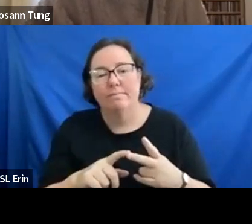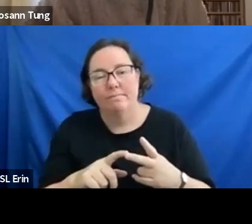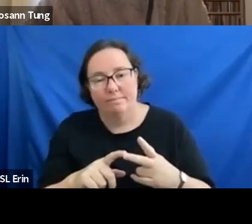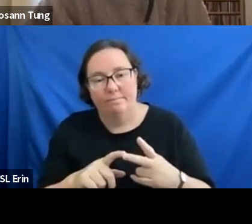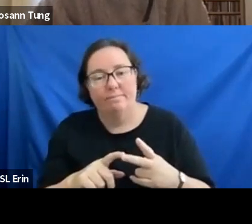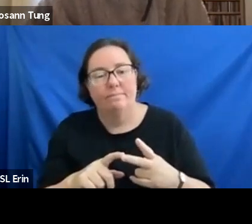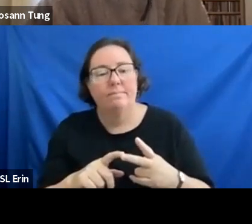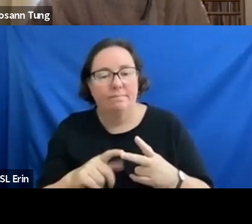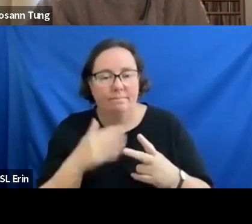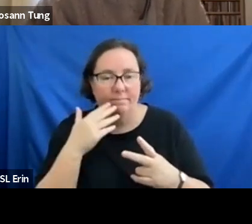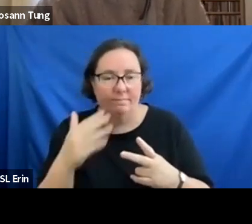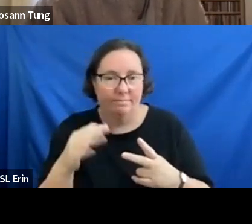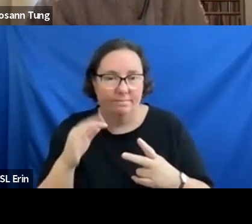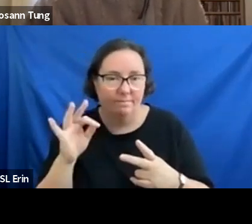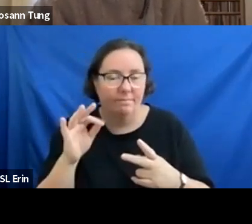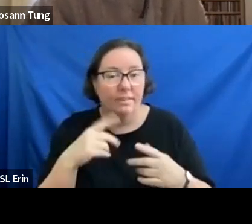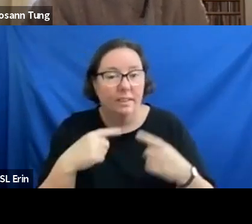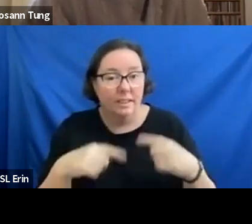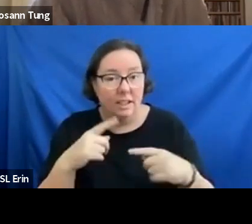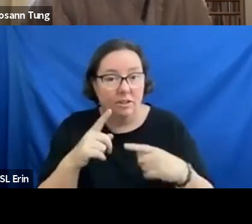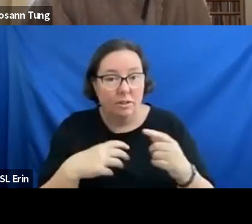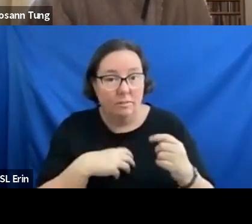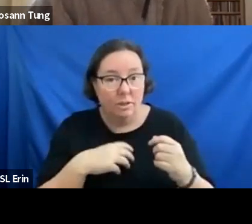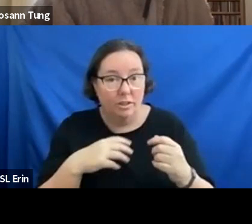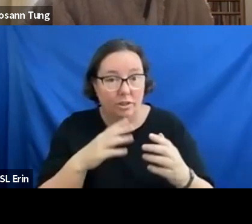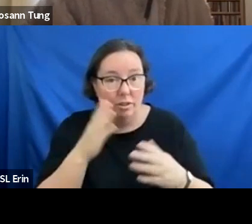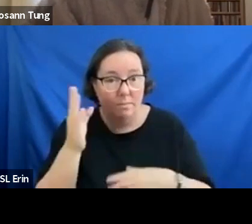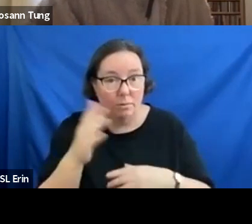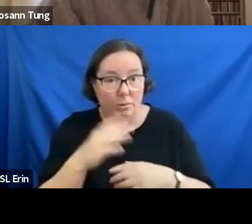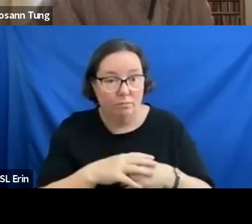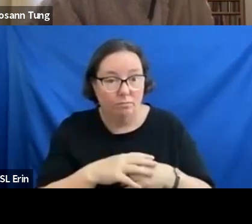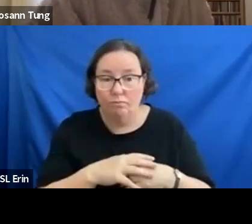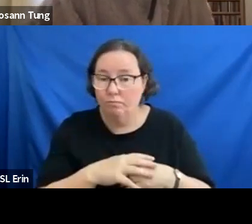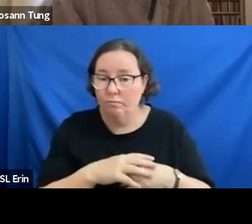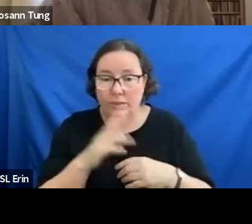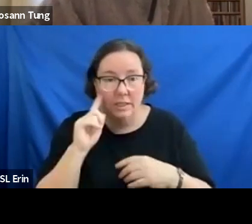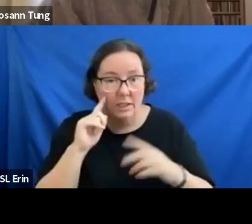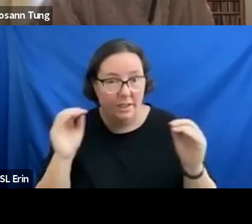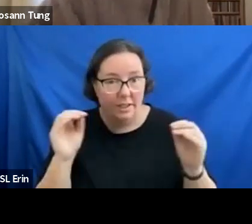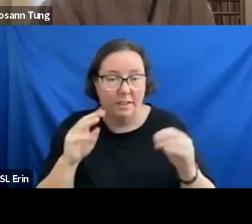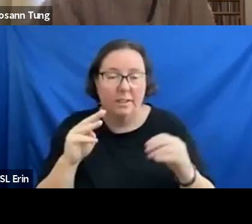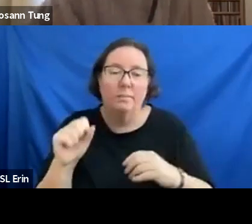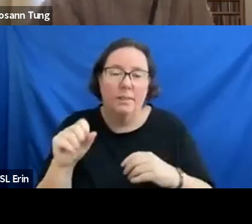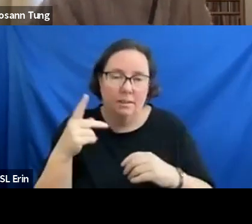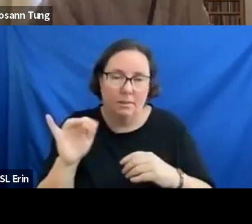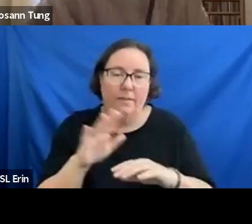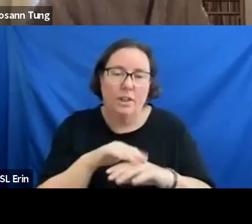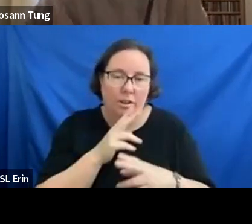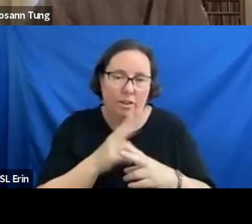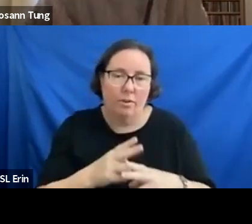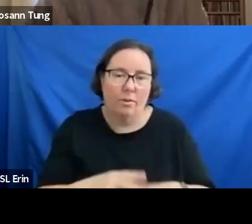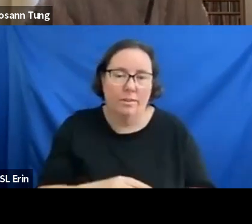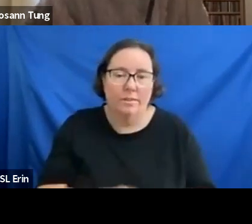Second. Is there any discussion or objection to the motion? Hearing none, Ms. Parvex, will you please call the